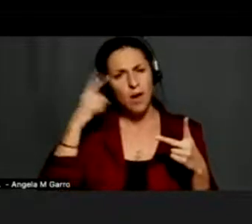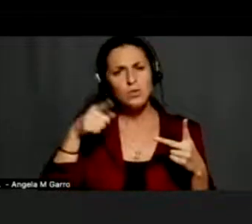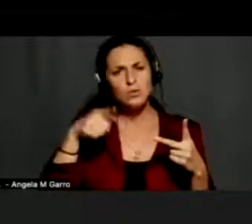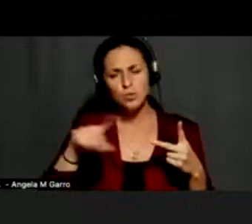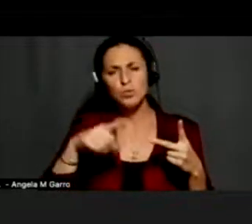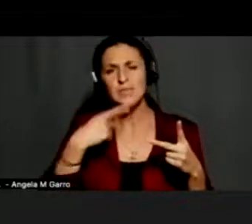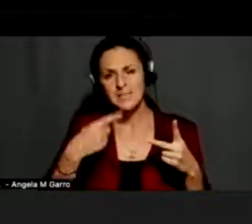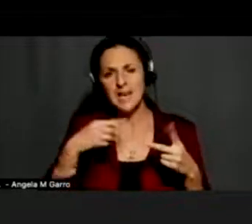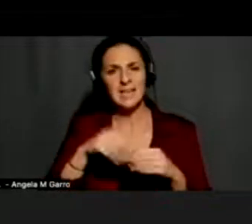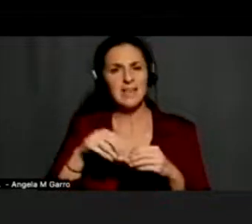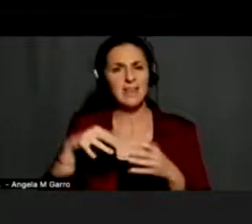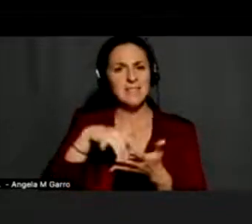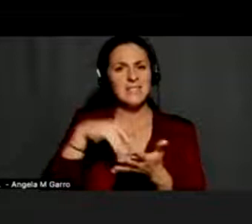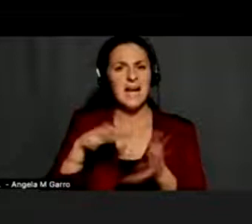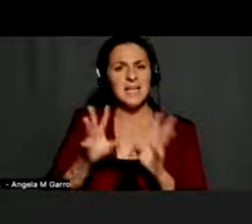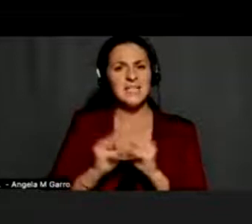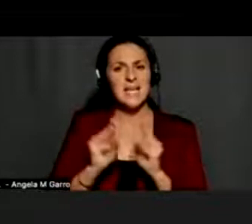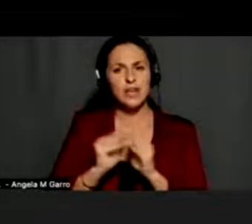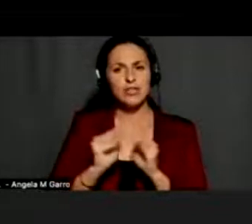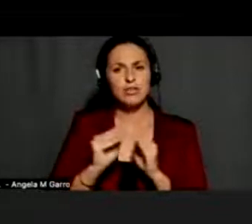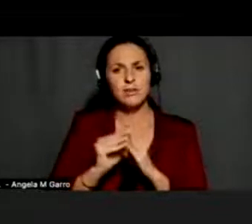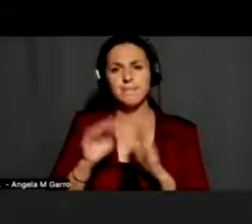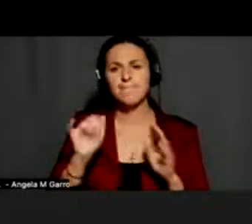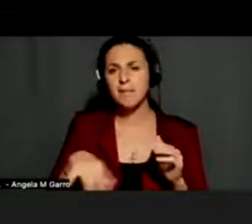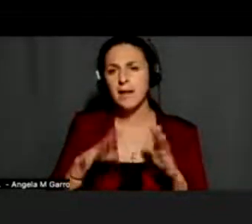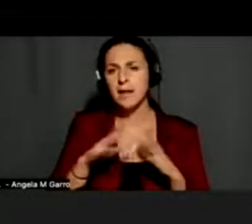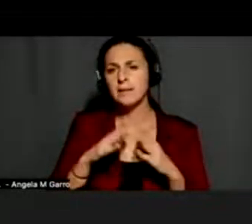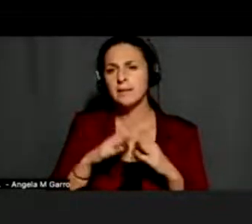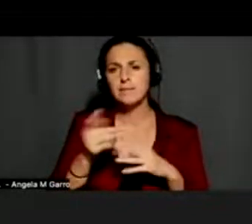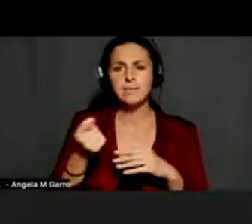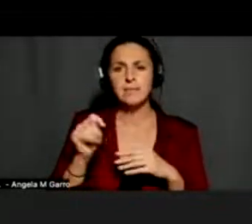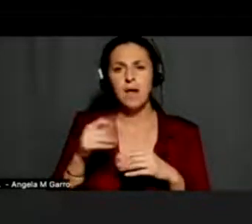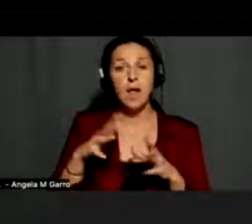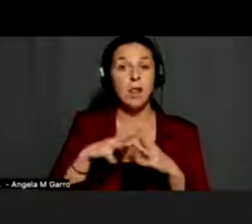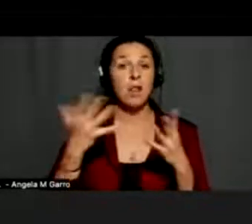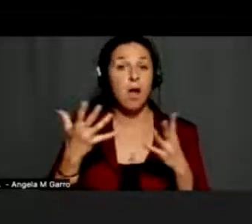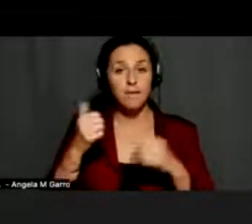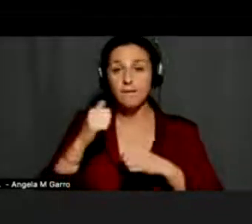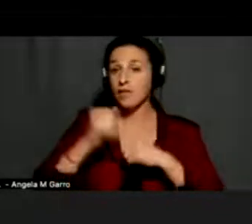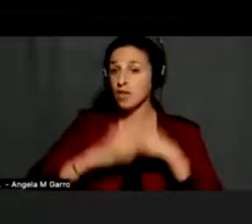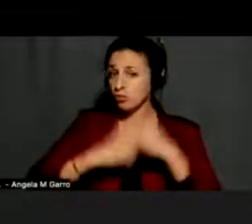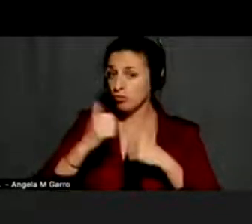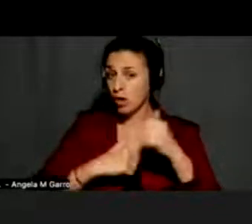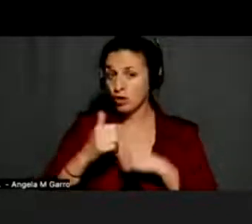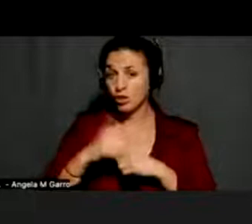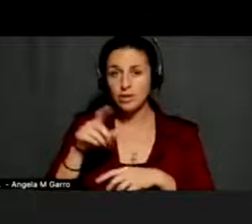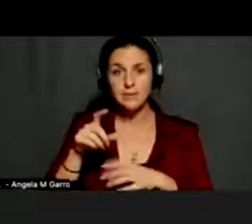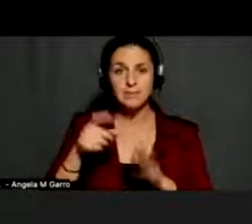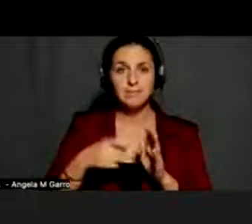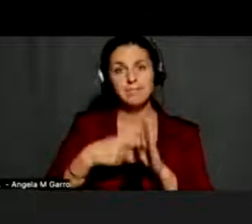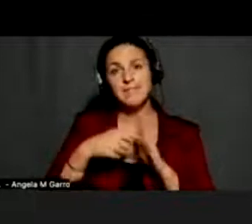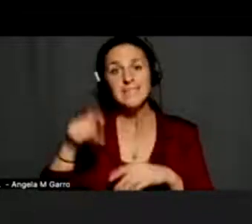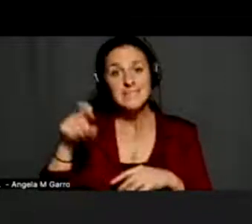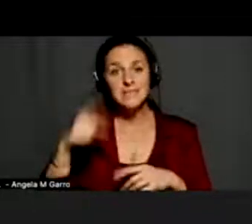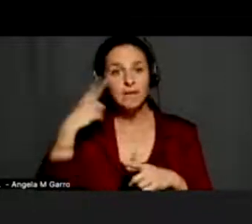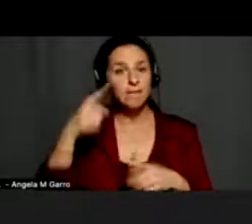the study session that a lot of the construction need for expanding